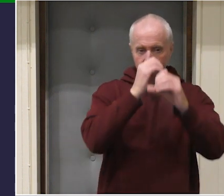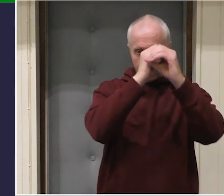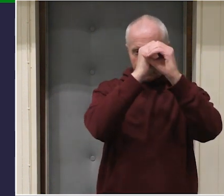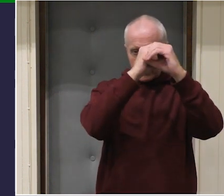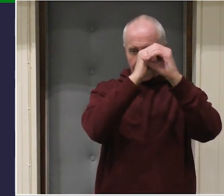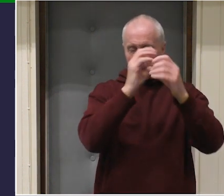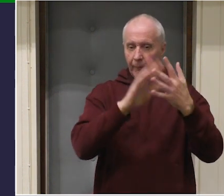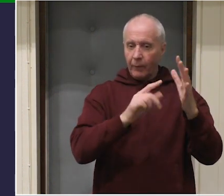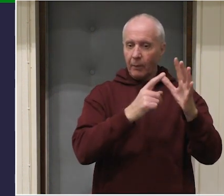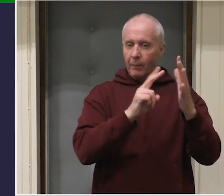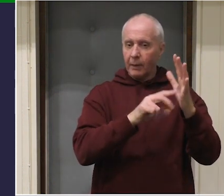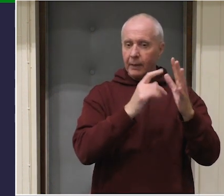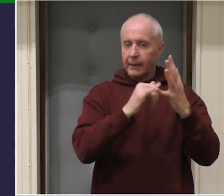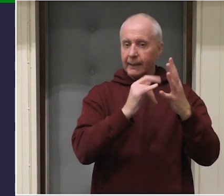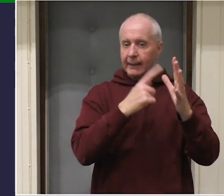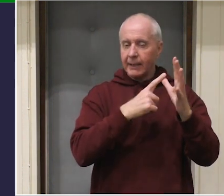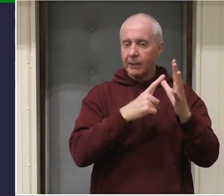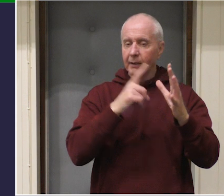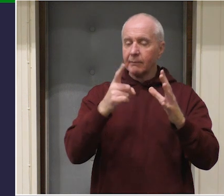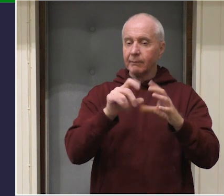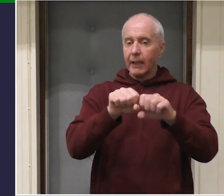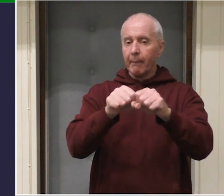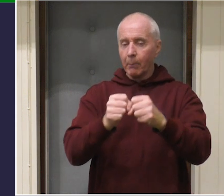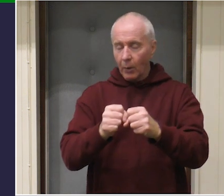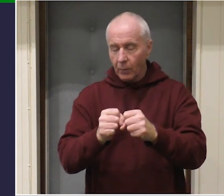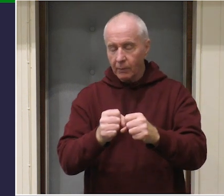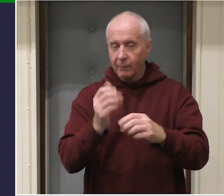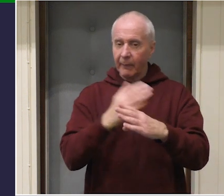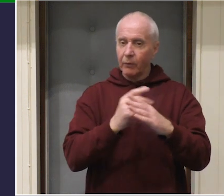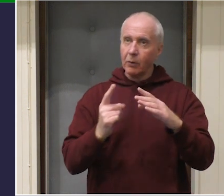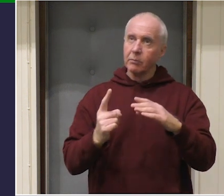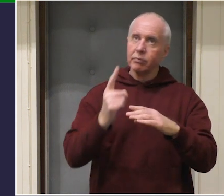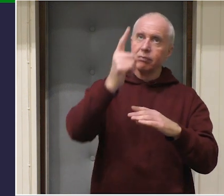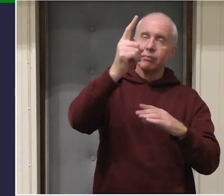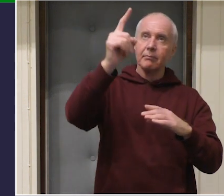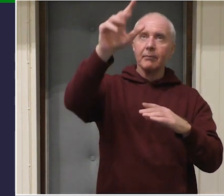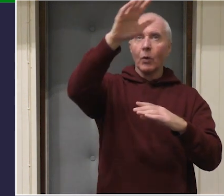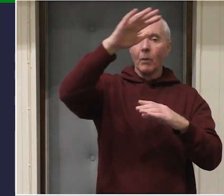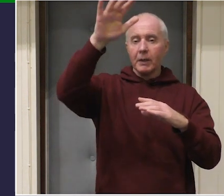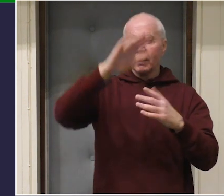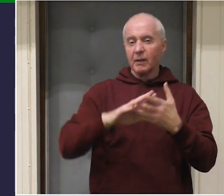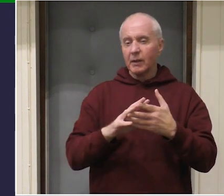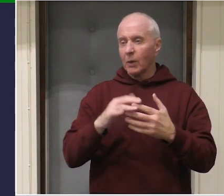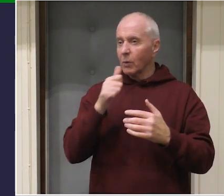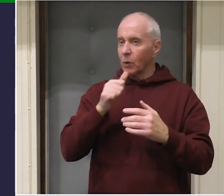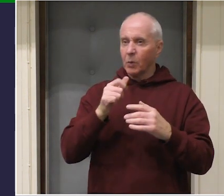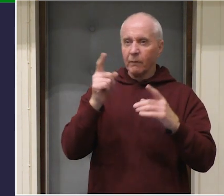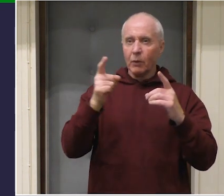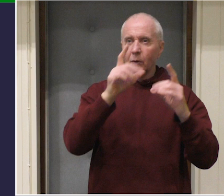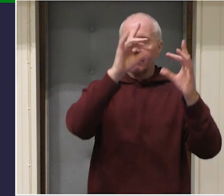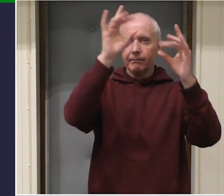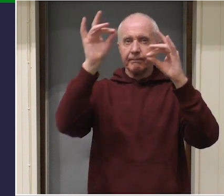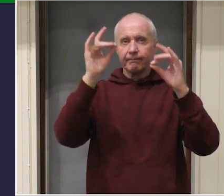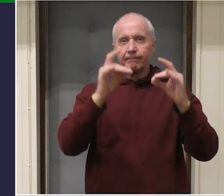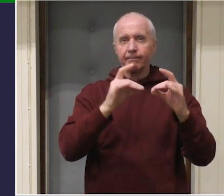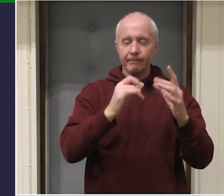NASA, which broke before it got properly into orbit, and they used it to do a little bit of bright star photometry whilst they're at it. And with